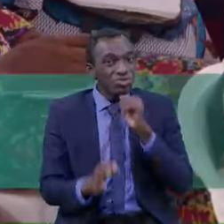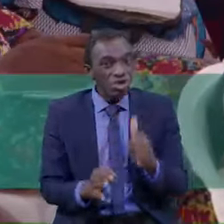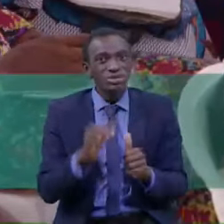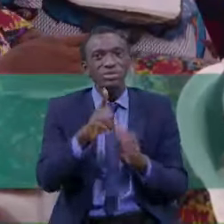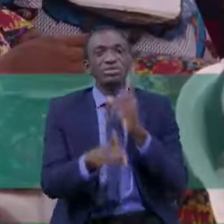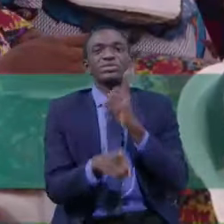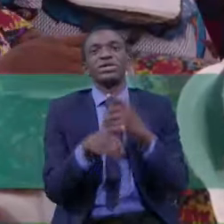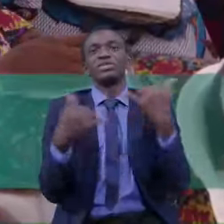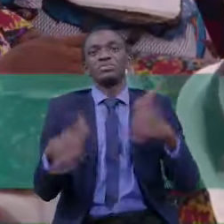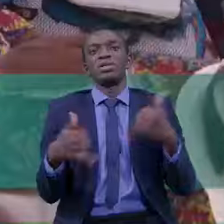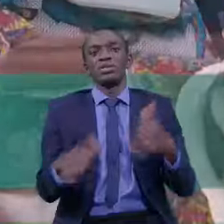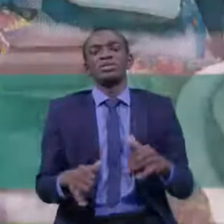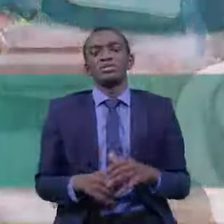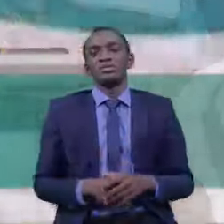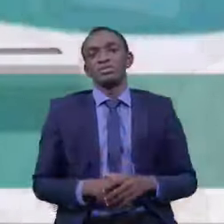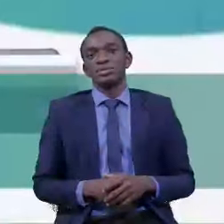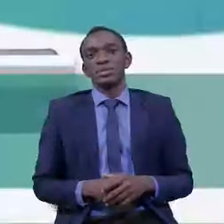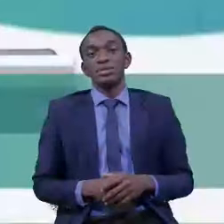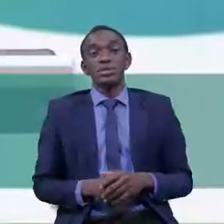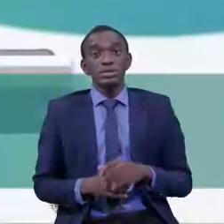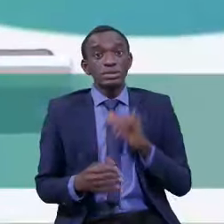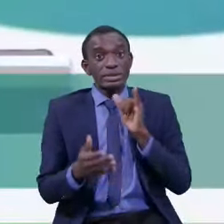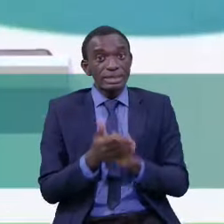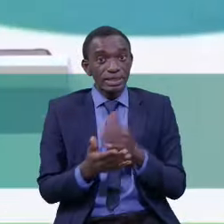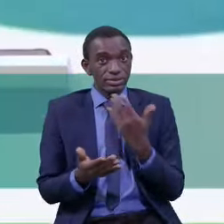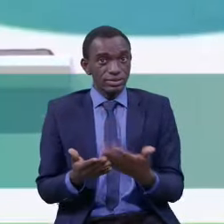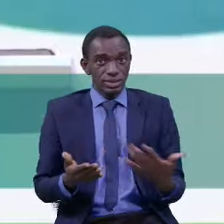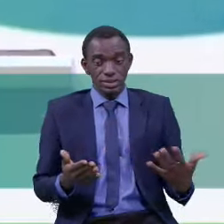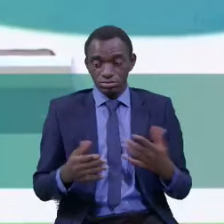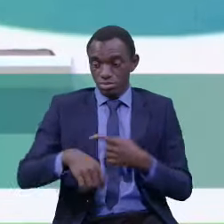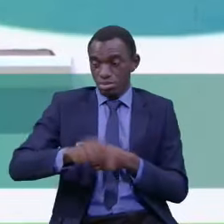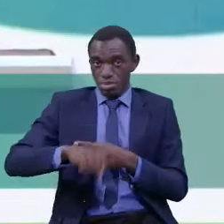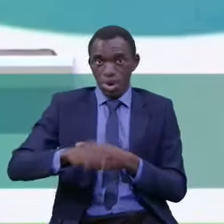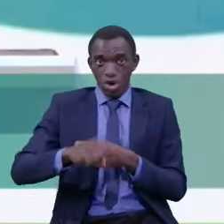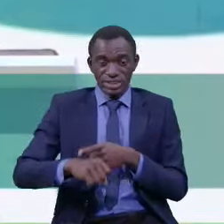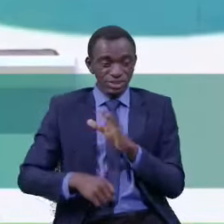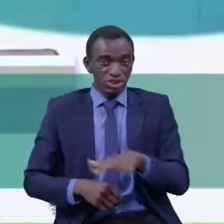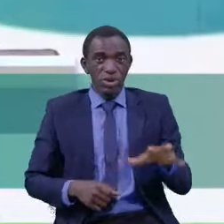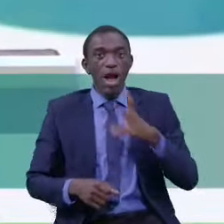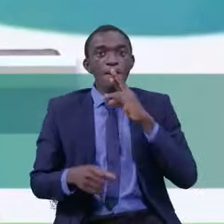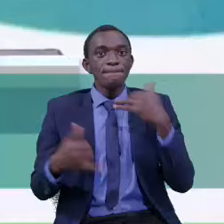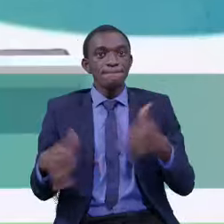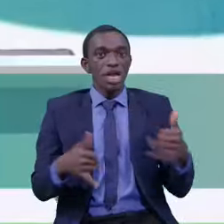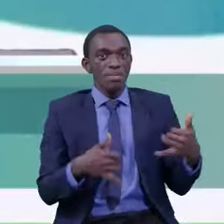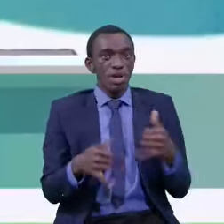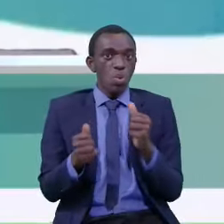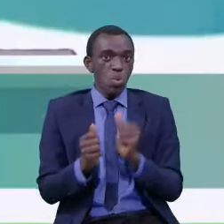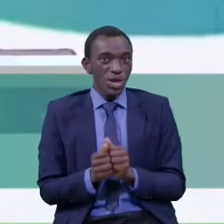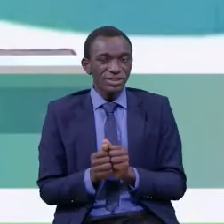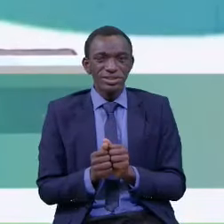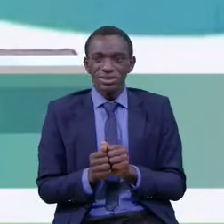yourself. That thing, the football those children are playing, does not get to